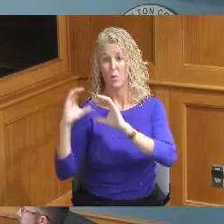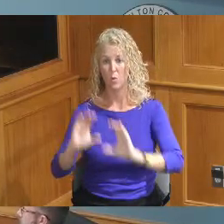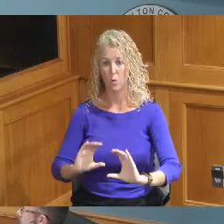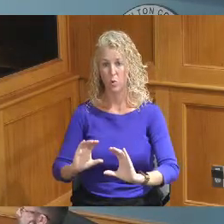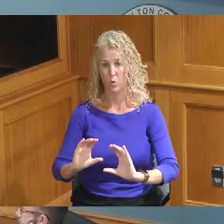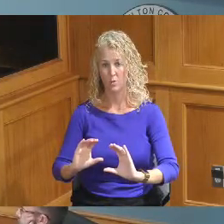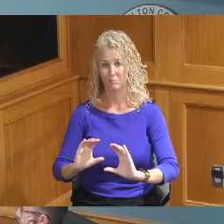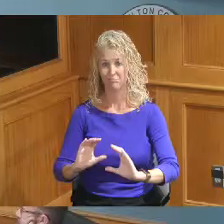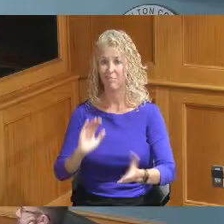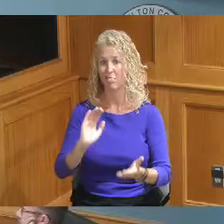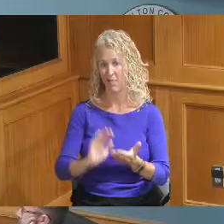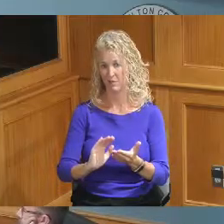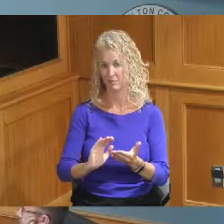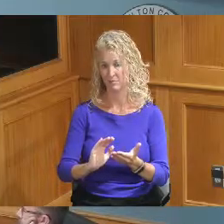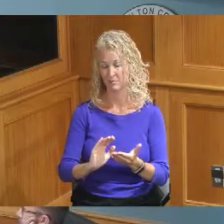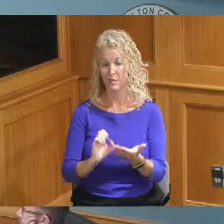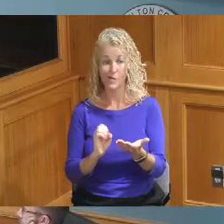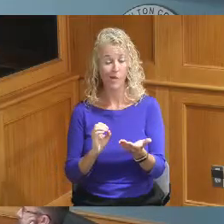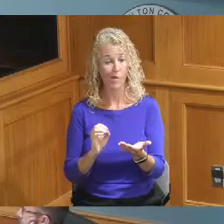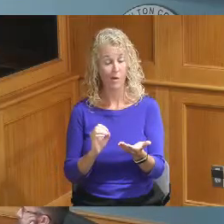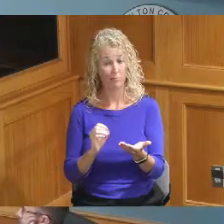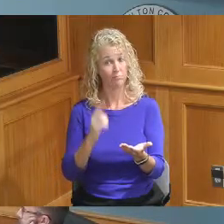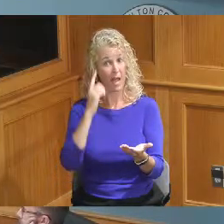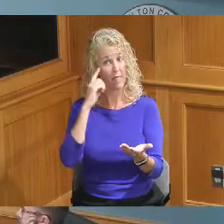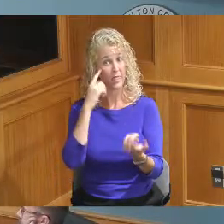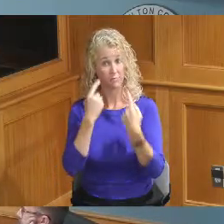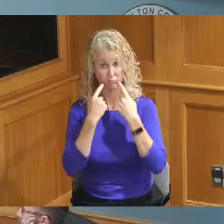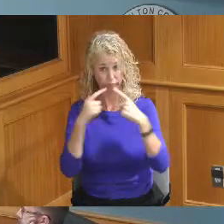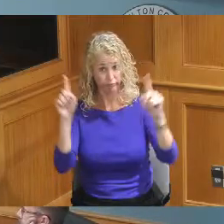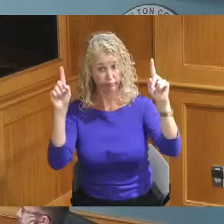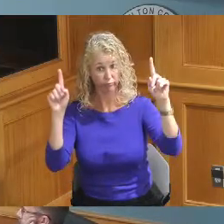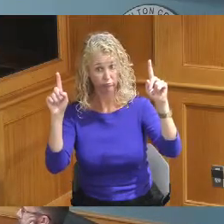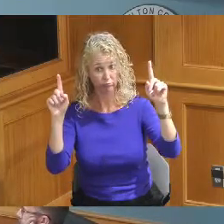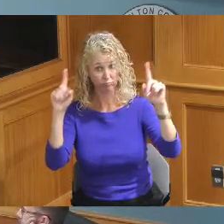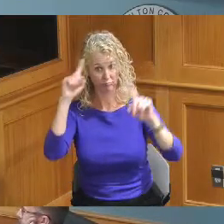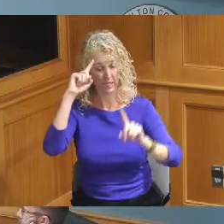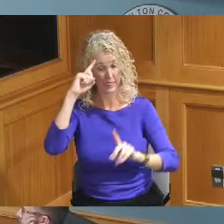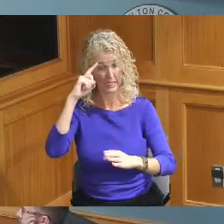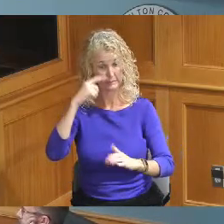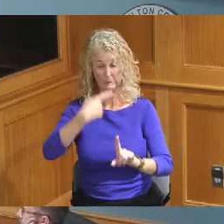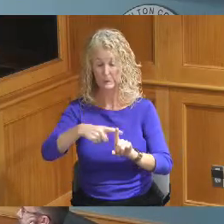and we've achieved that. And in that respect, I think this is a good